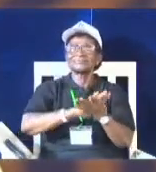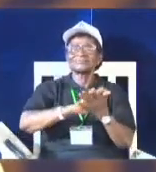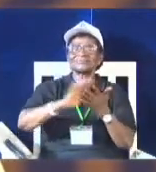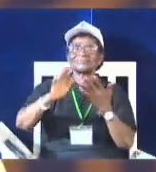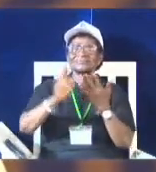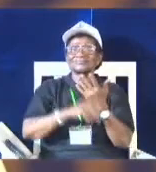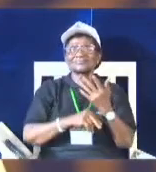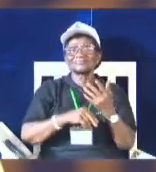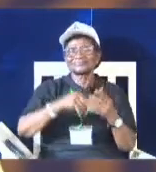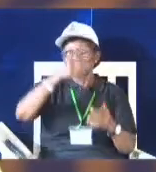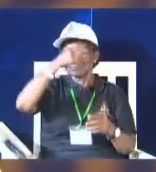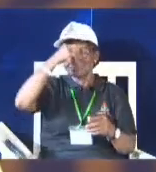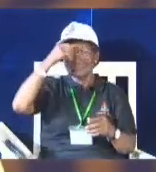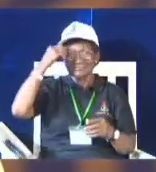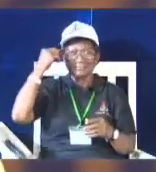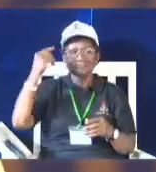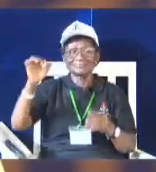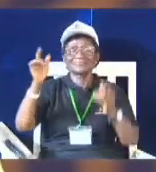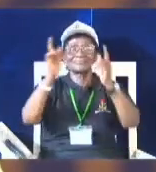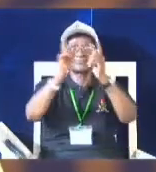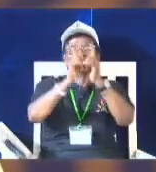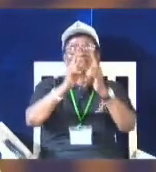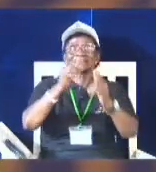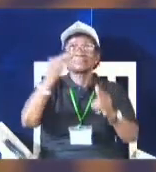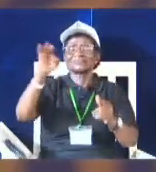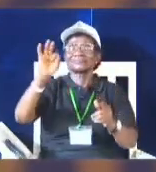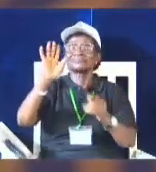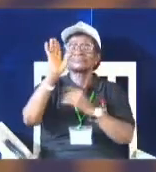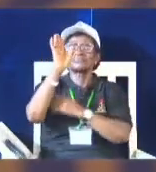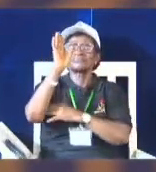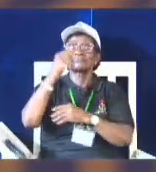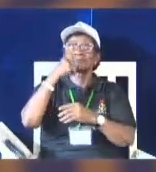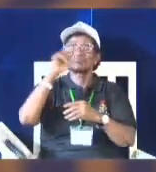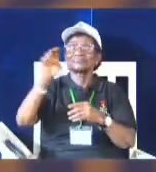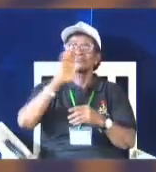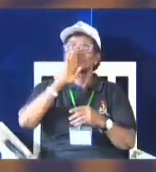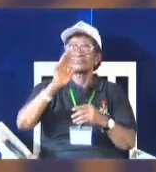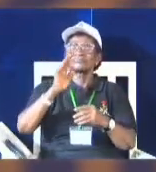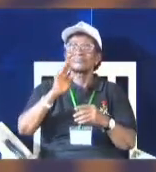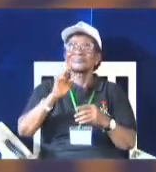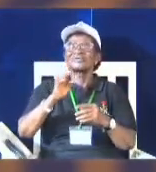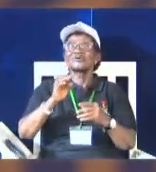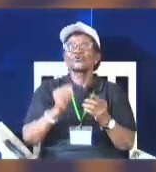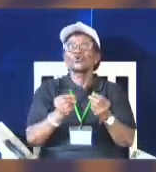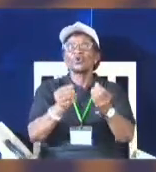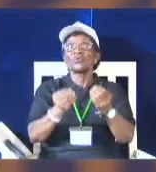Because the camp of God must be absolutely clean.